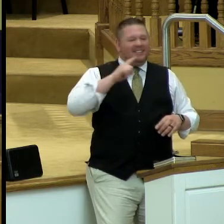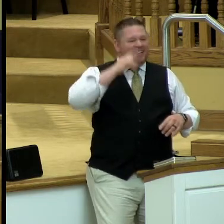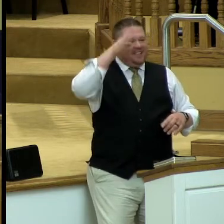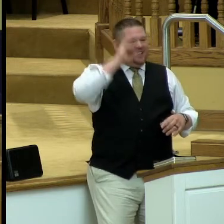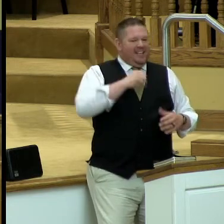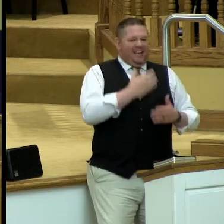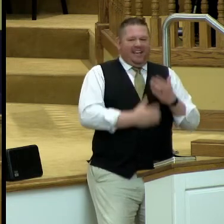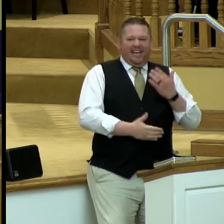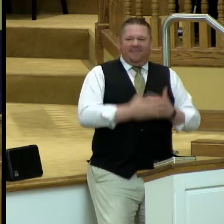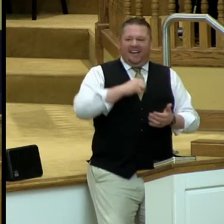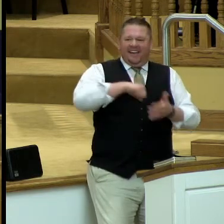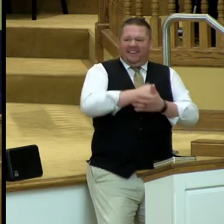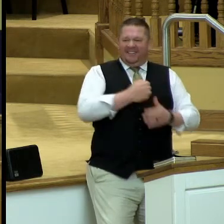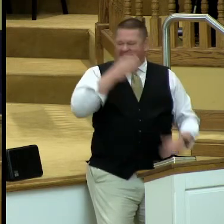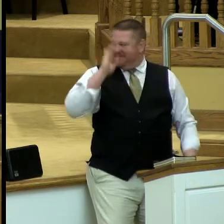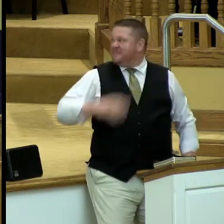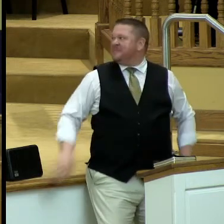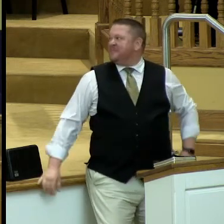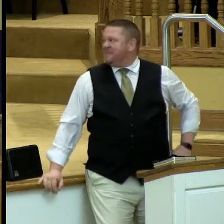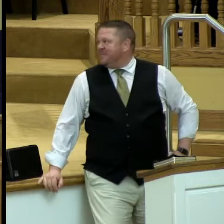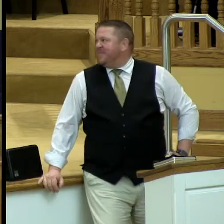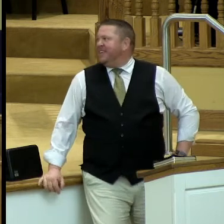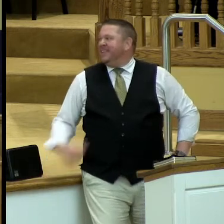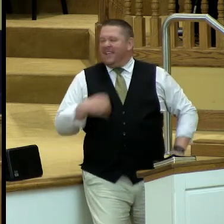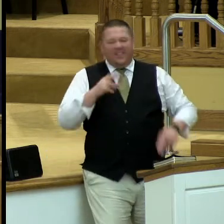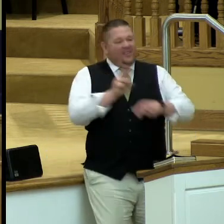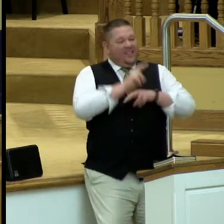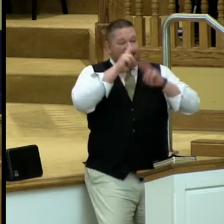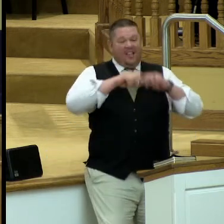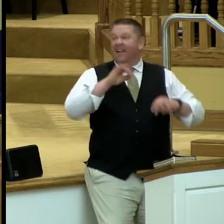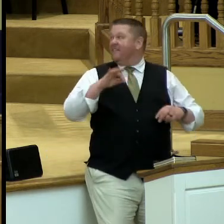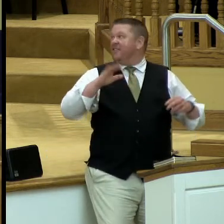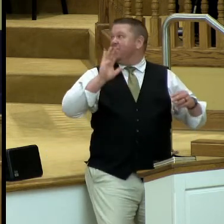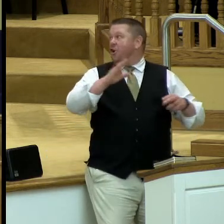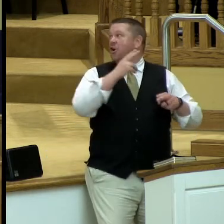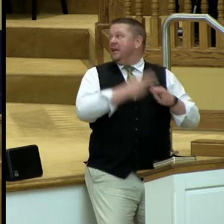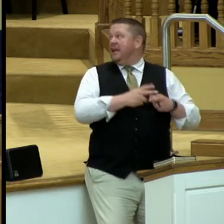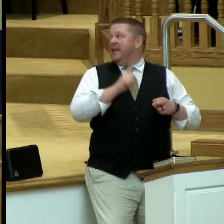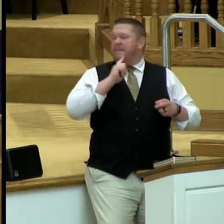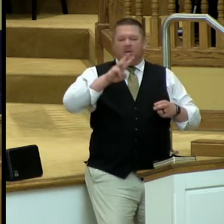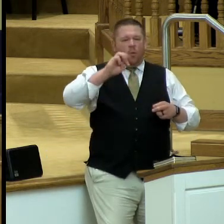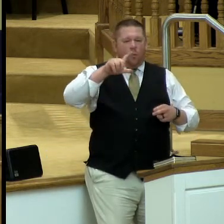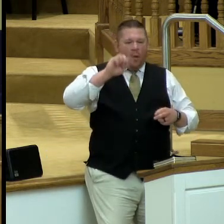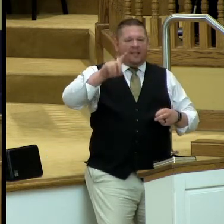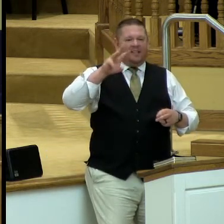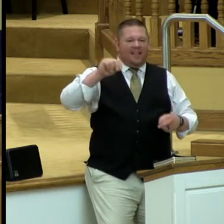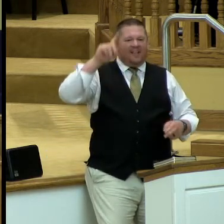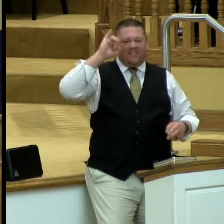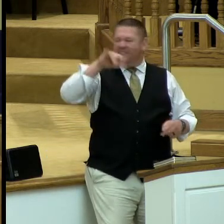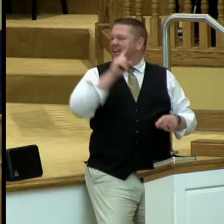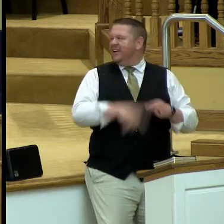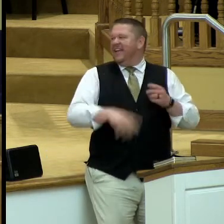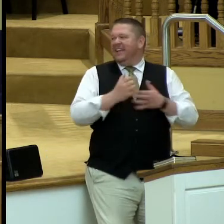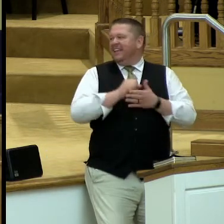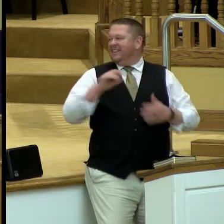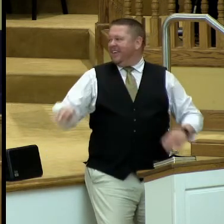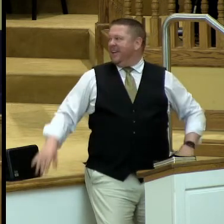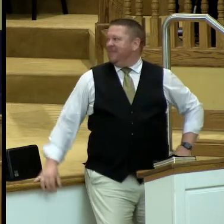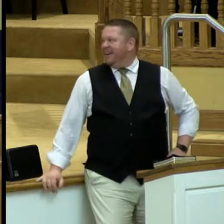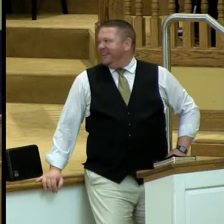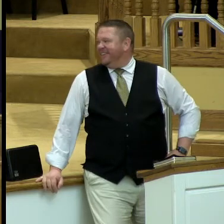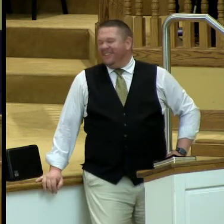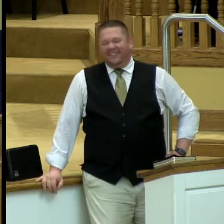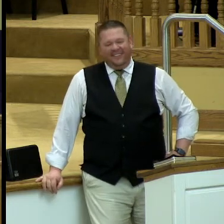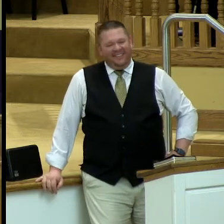is God's can't be broken. Amen. I like to use the analogy of your name's welded down forever. You can't get it off.